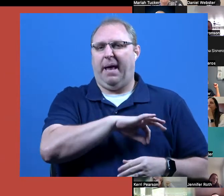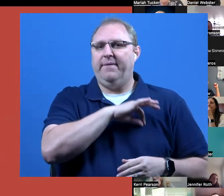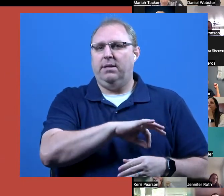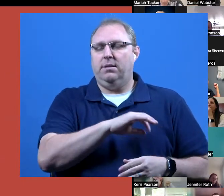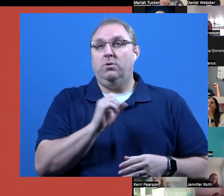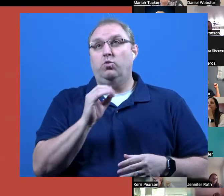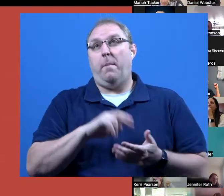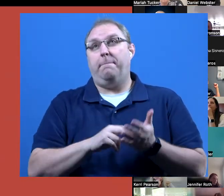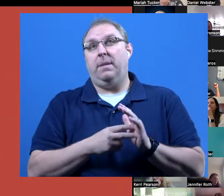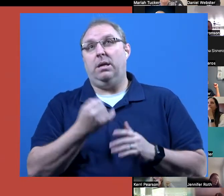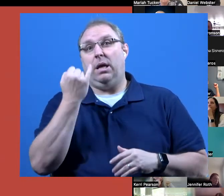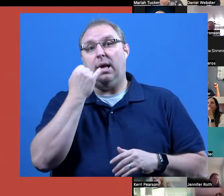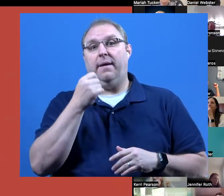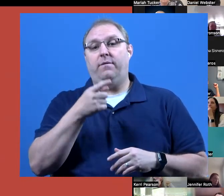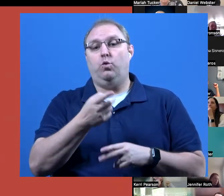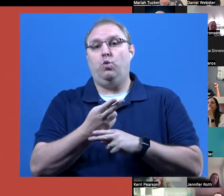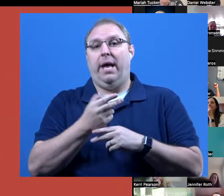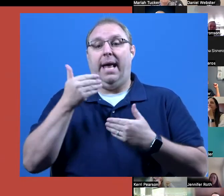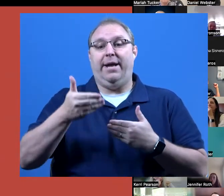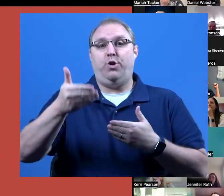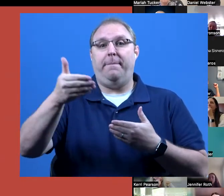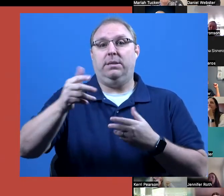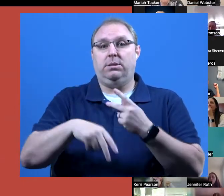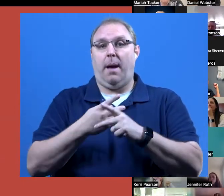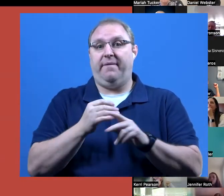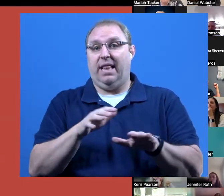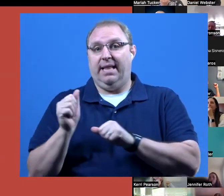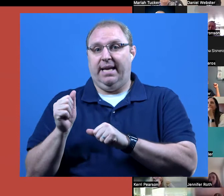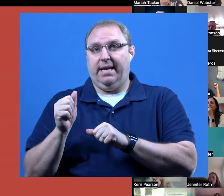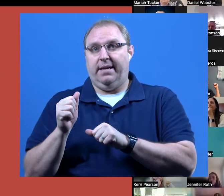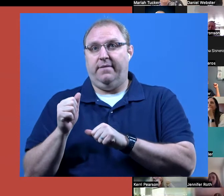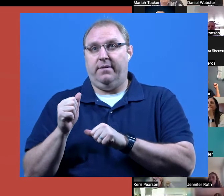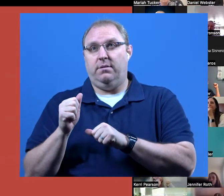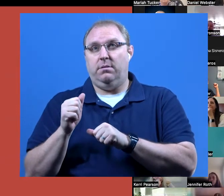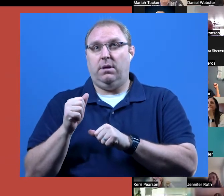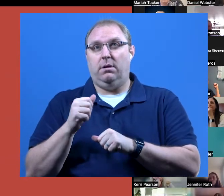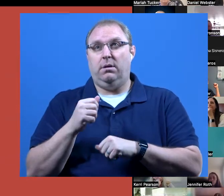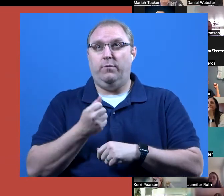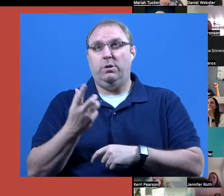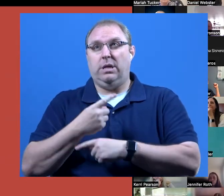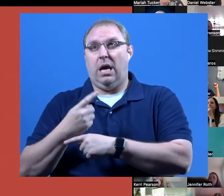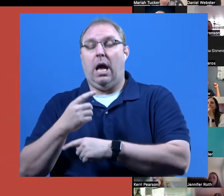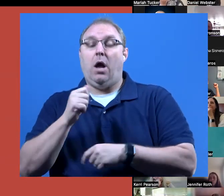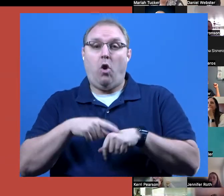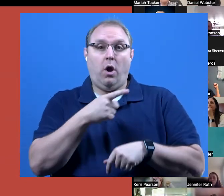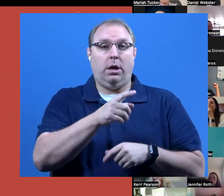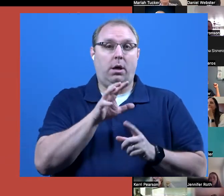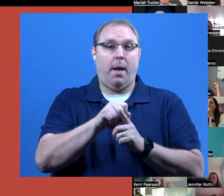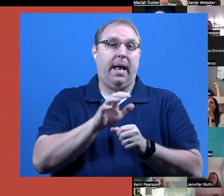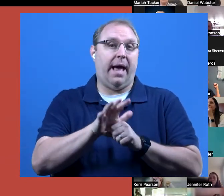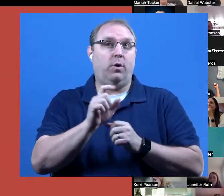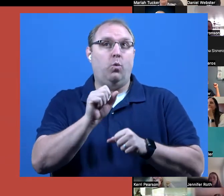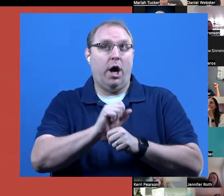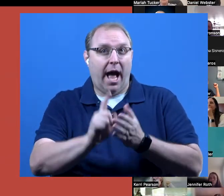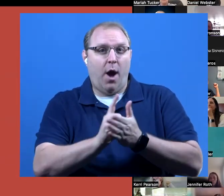long as they're entering enough work hours or leave bank hours, they're covered, and their portion is covered as well.